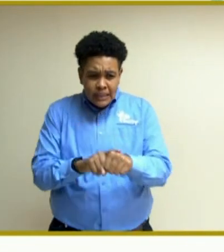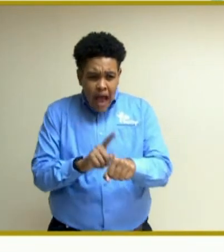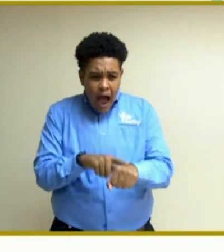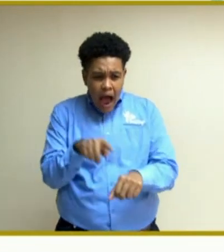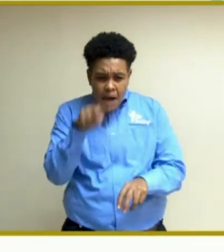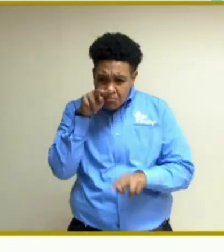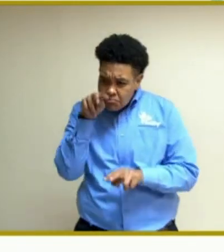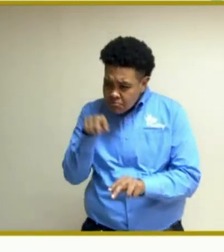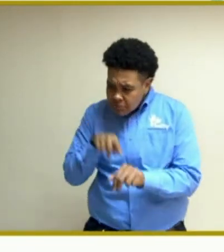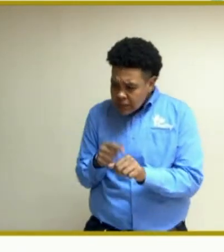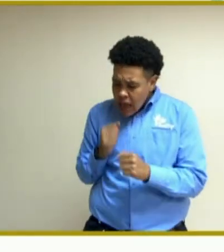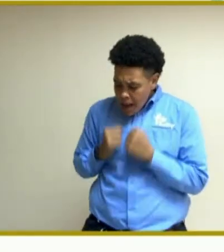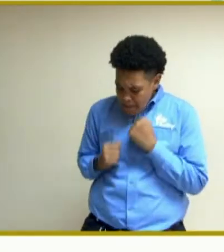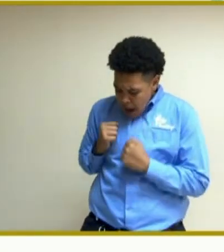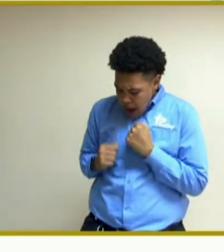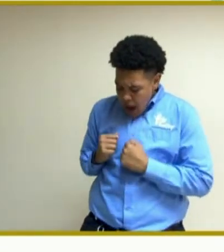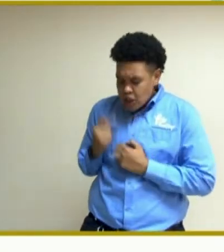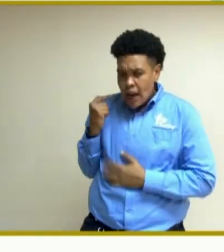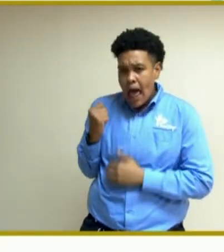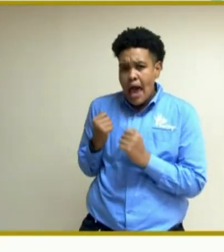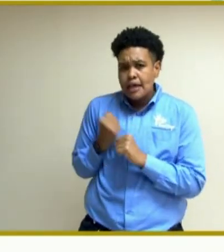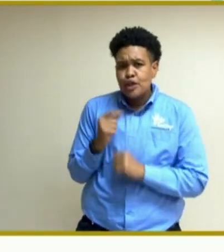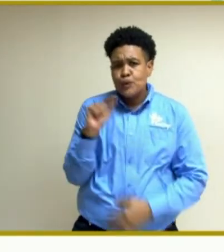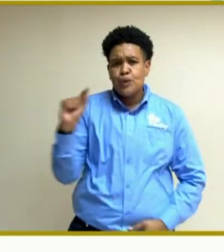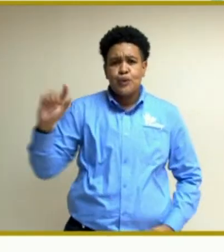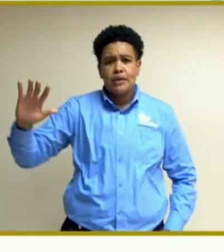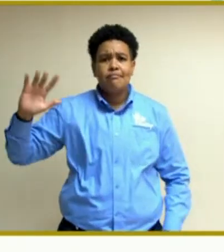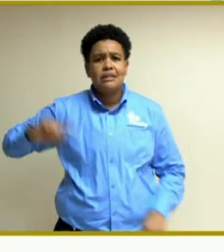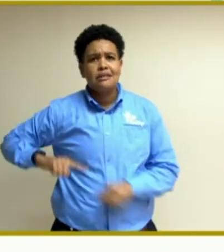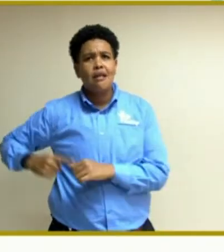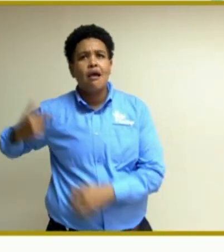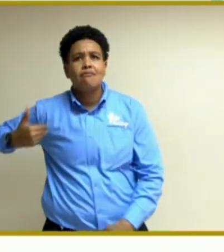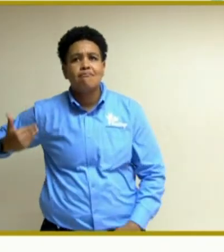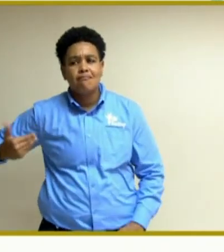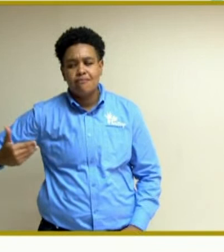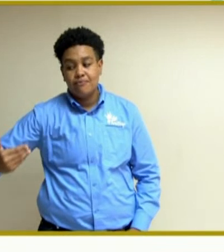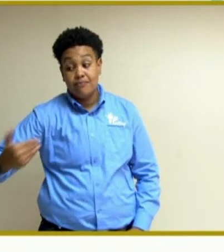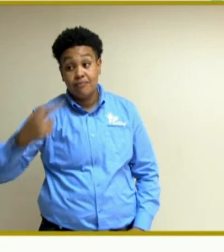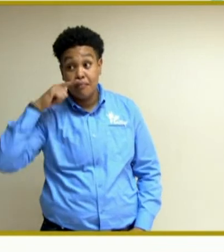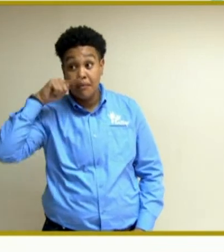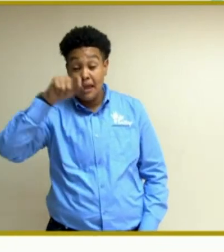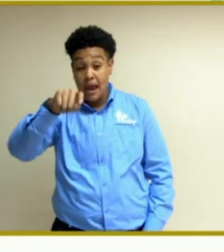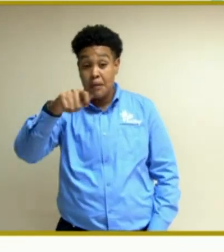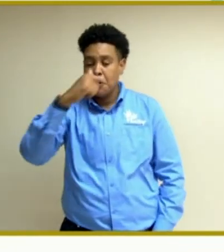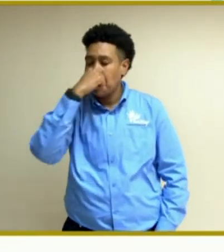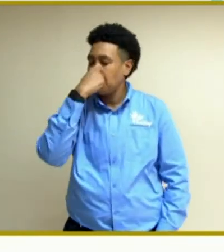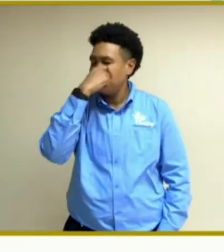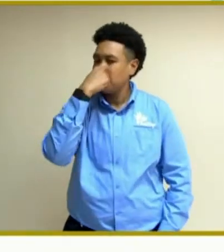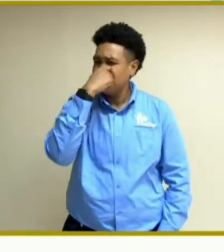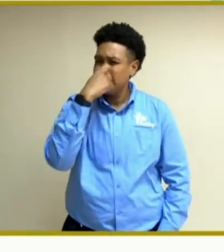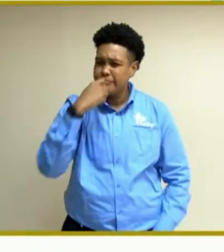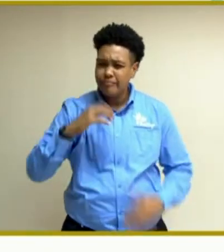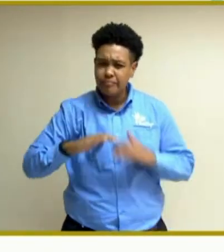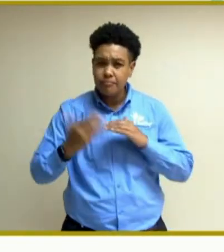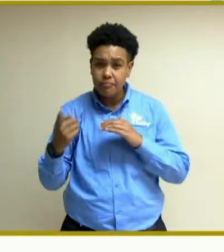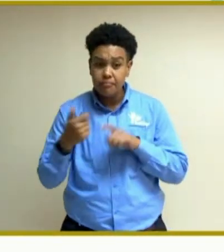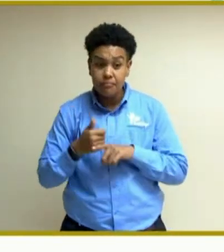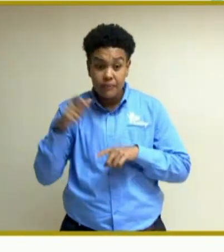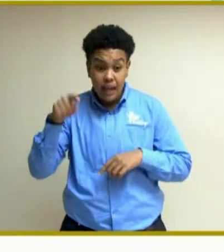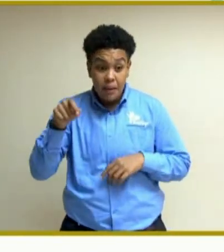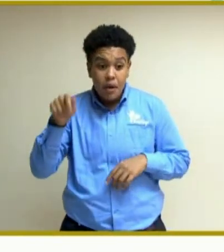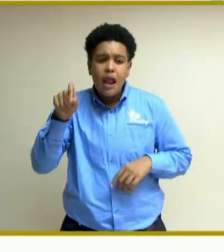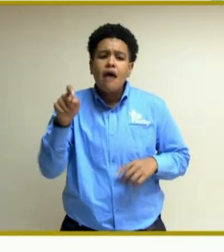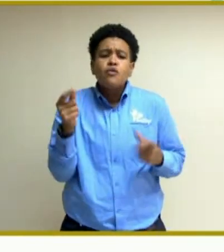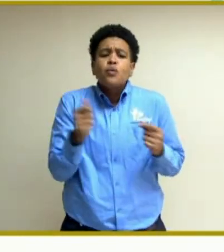starting in March last year, and in April, a lot of that in April had to